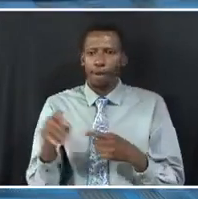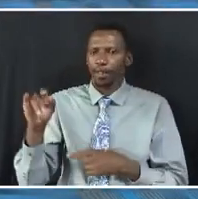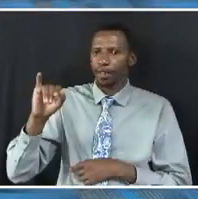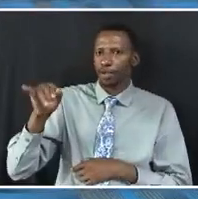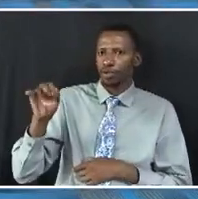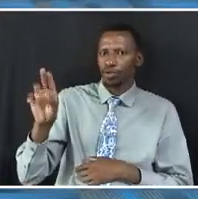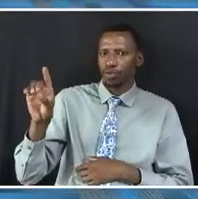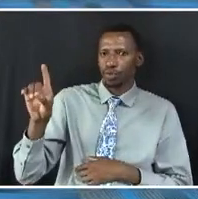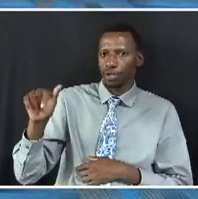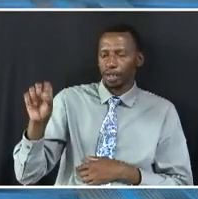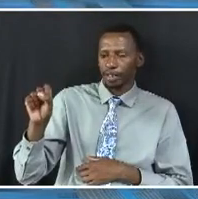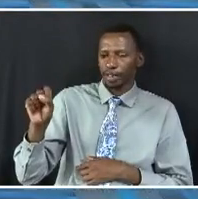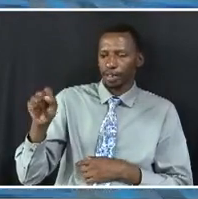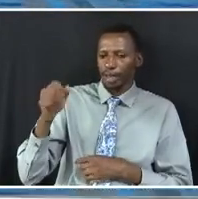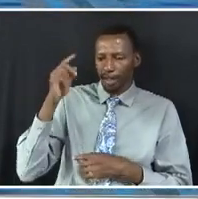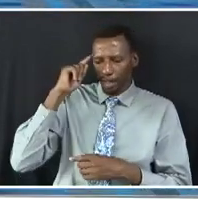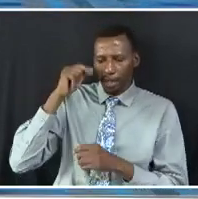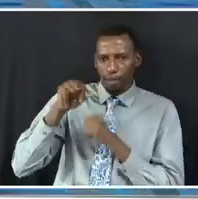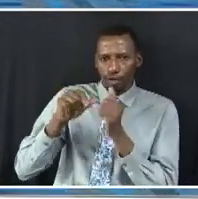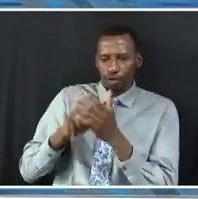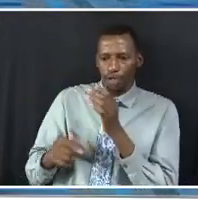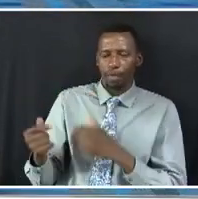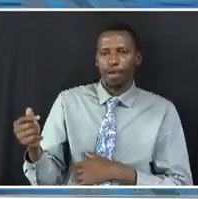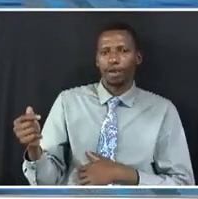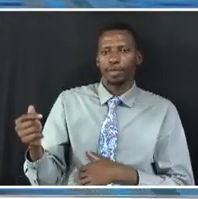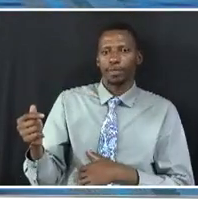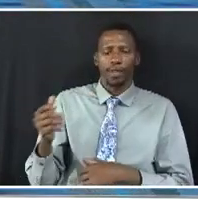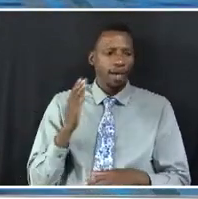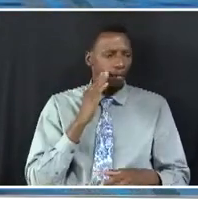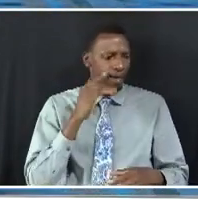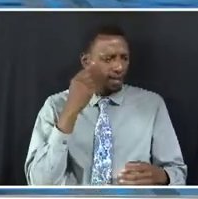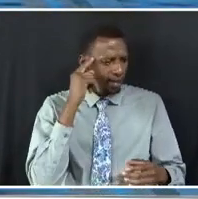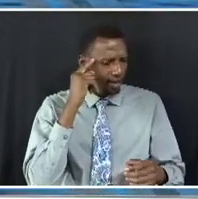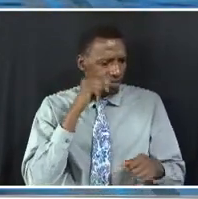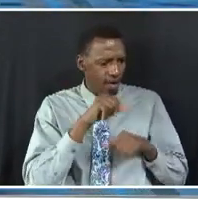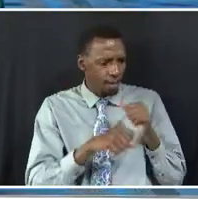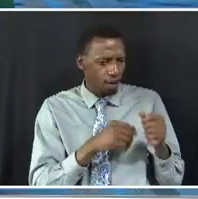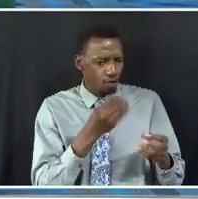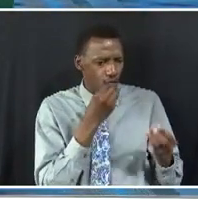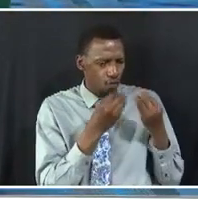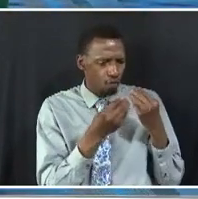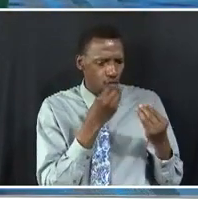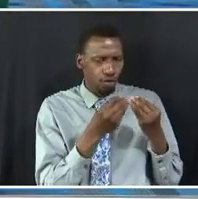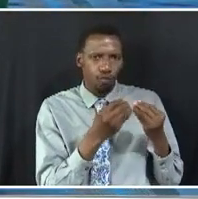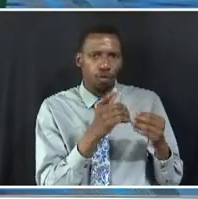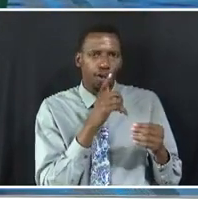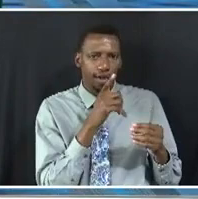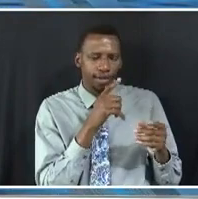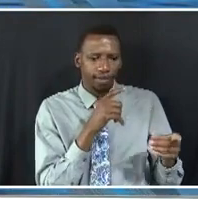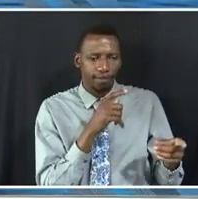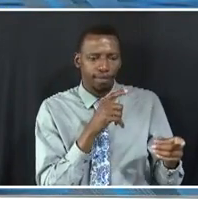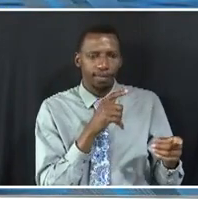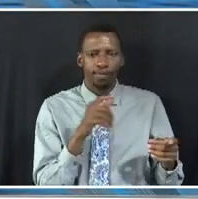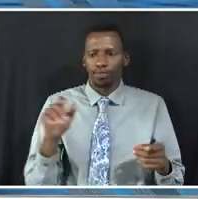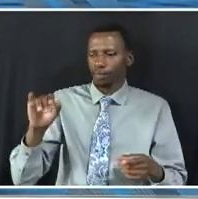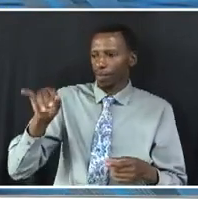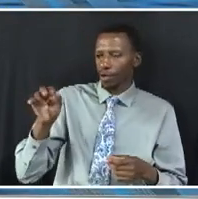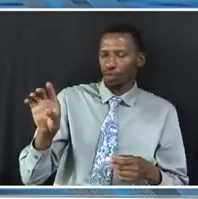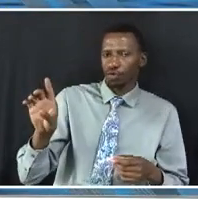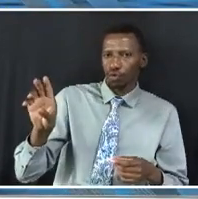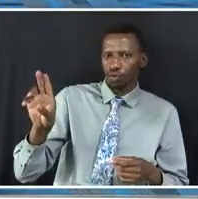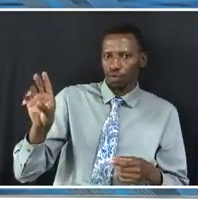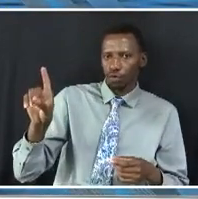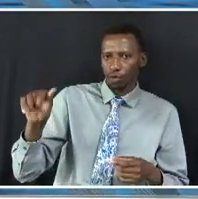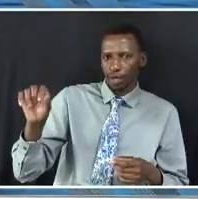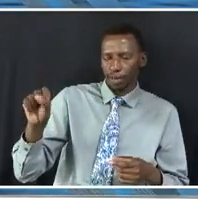men. Hello? While mothers are thinking about the lunchbox, Judas is thinking